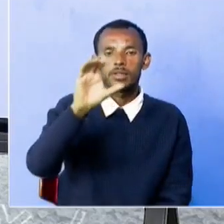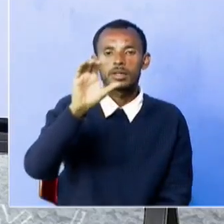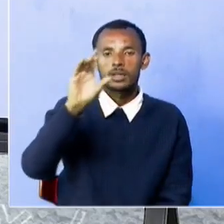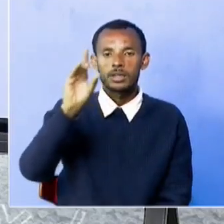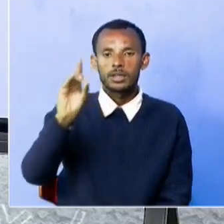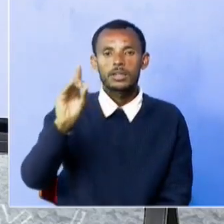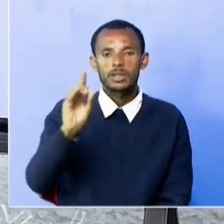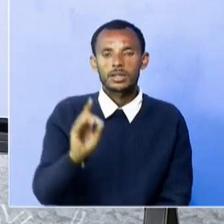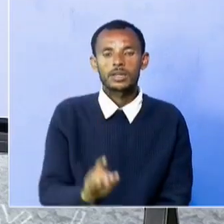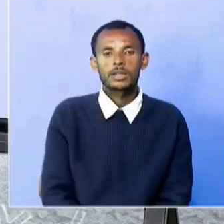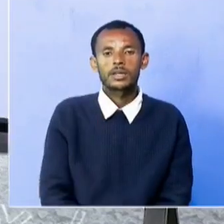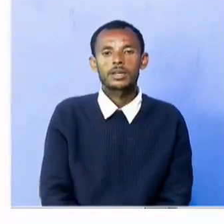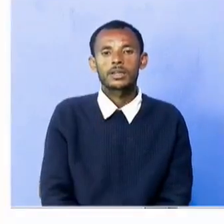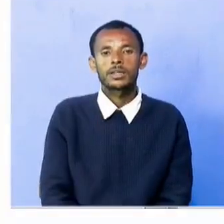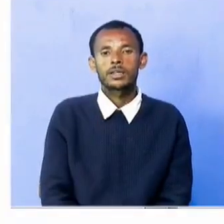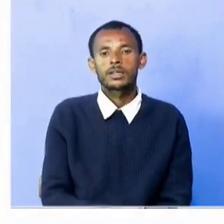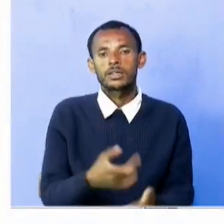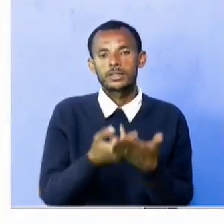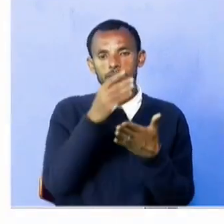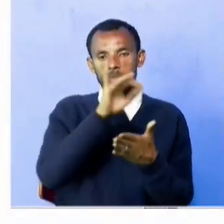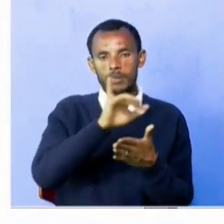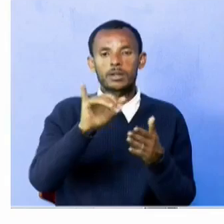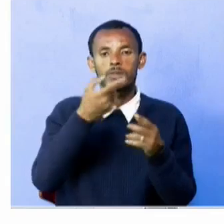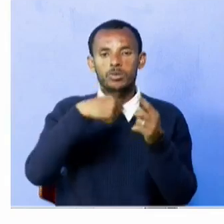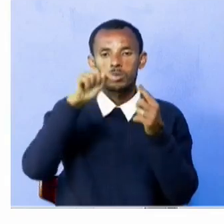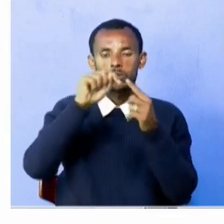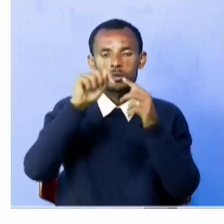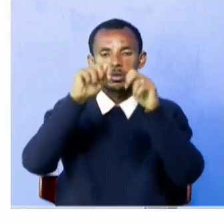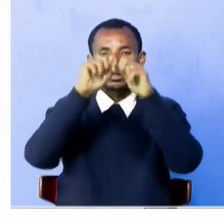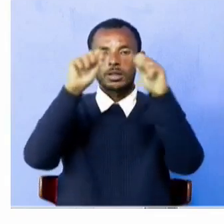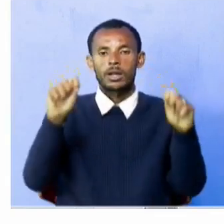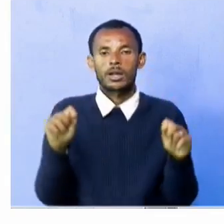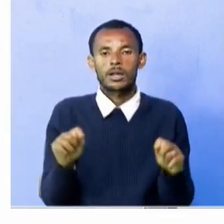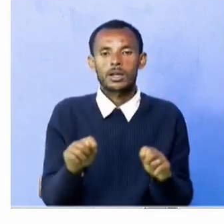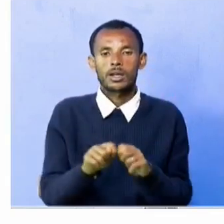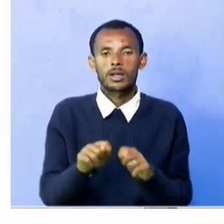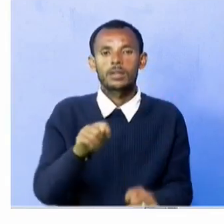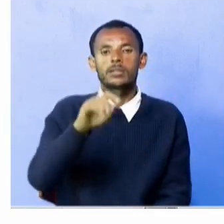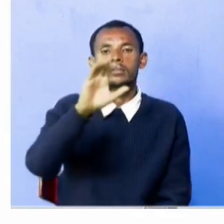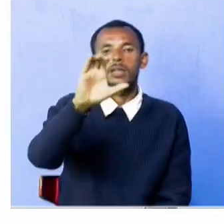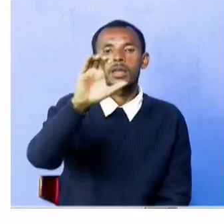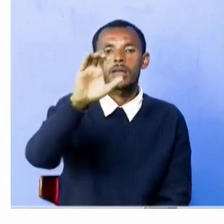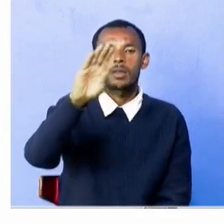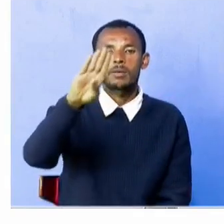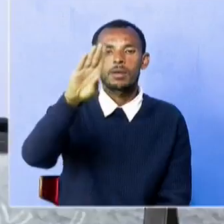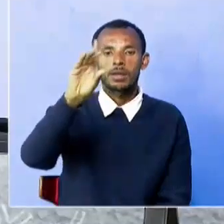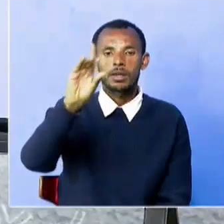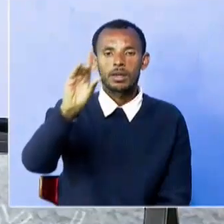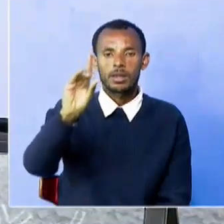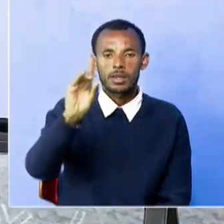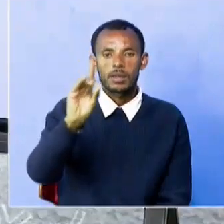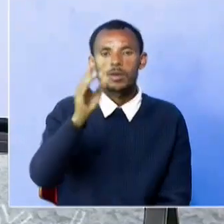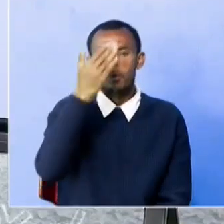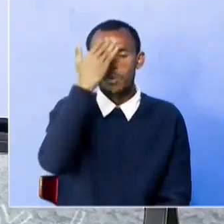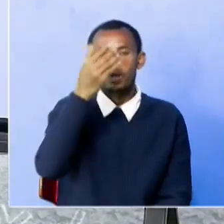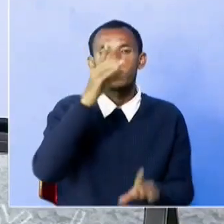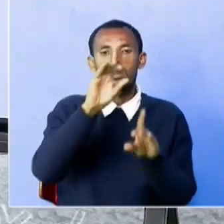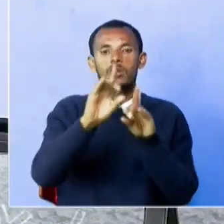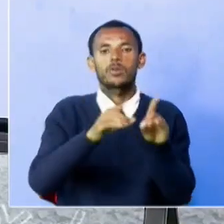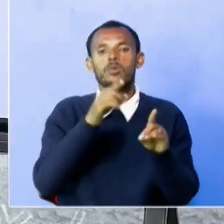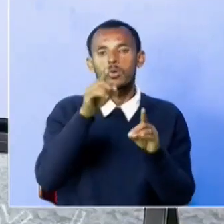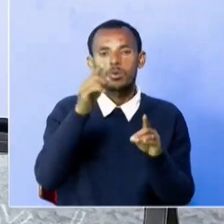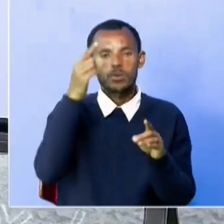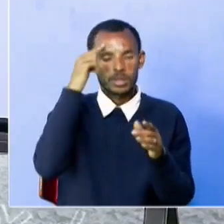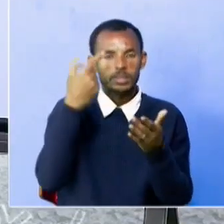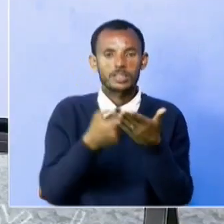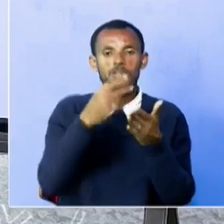BCD. Okay, this is similar to triangle CBD. Why do you think these